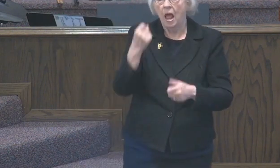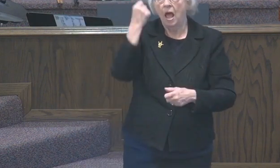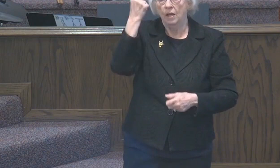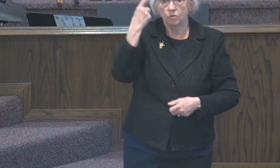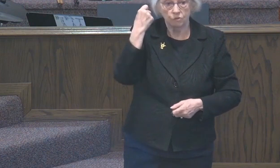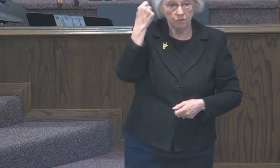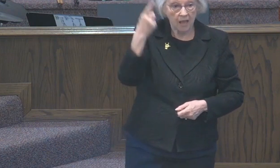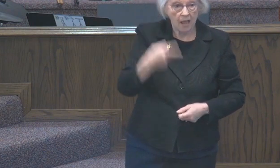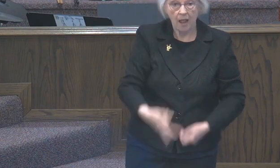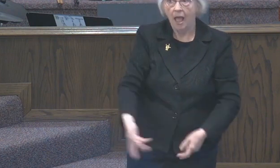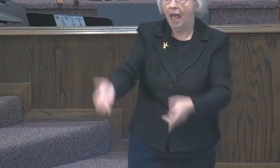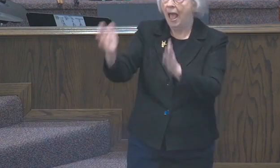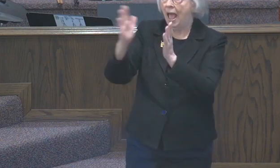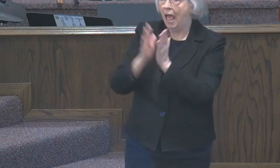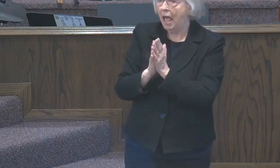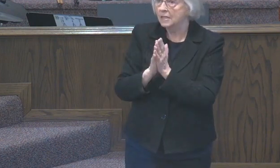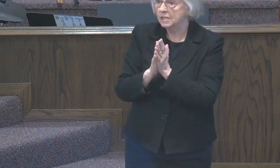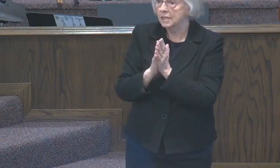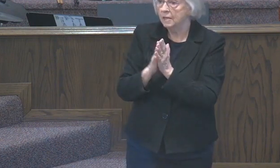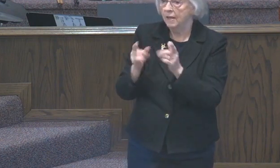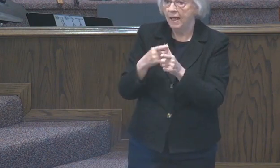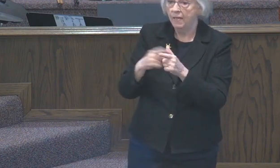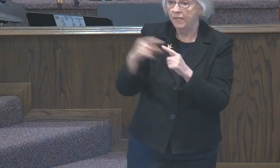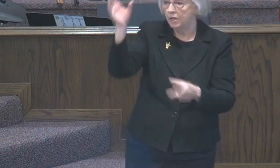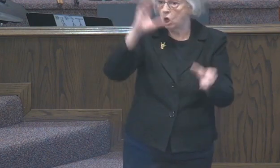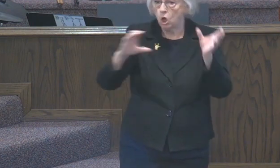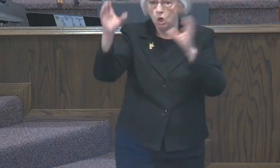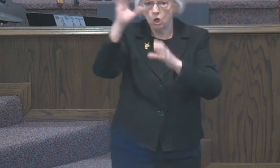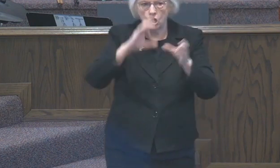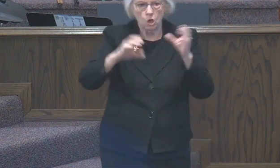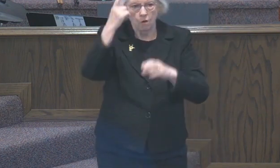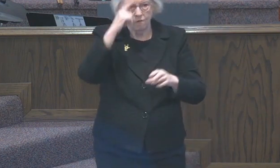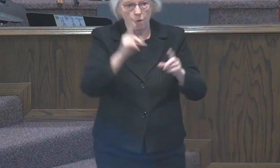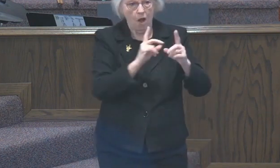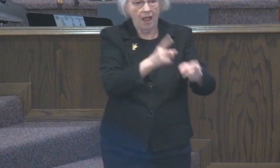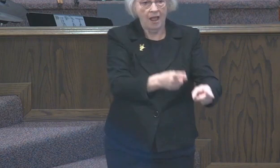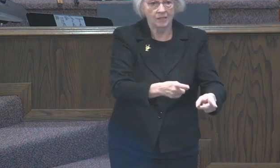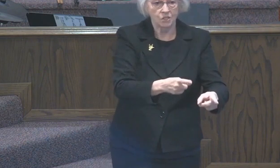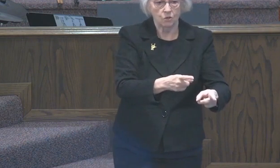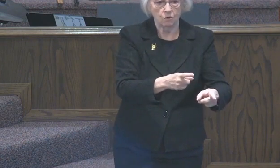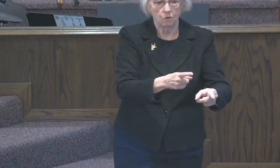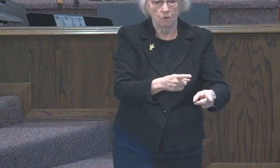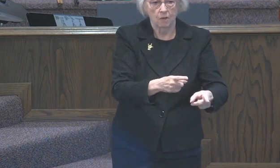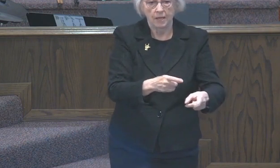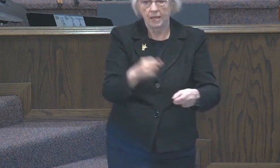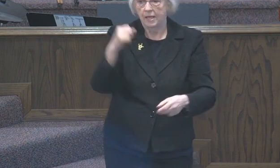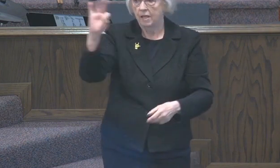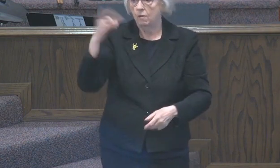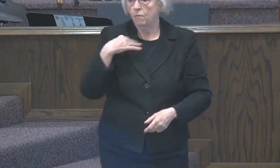Ask, seek, and knock that which we cannot, for that which we cannot